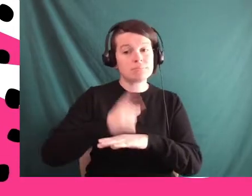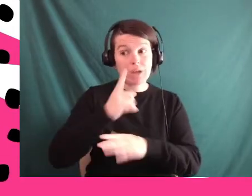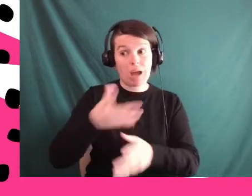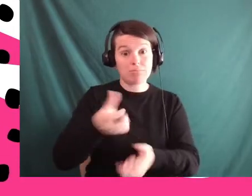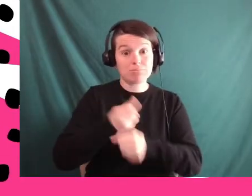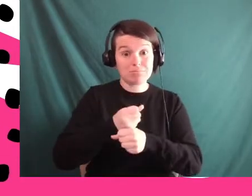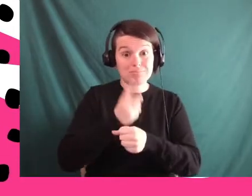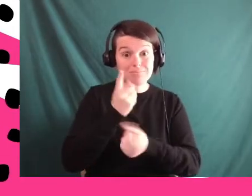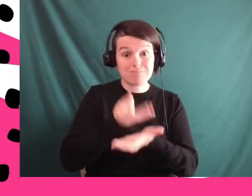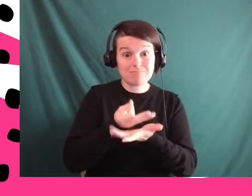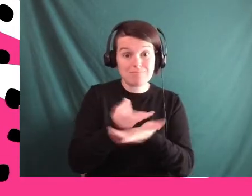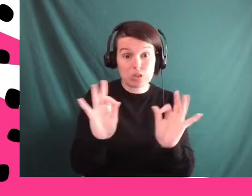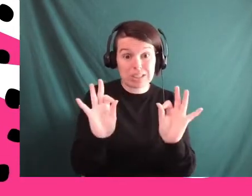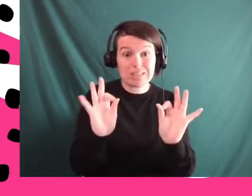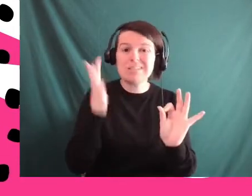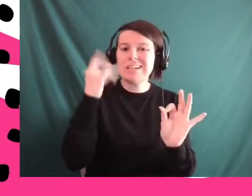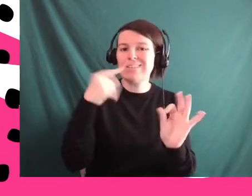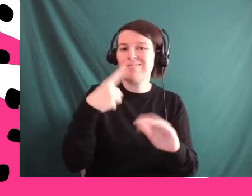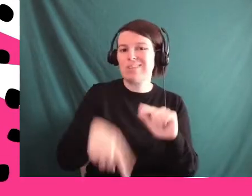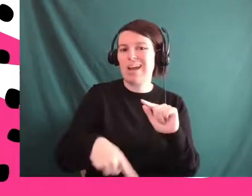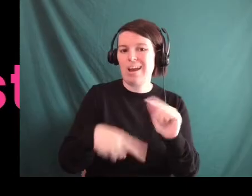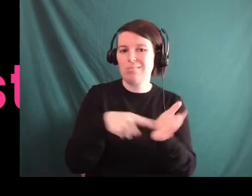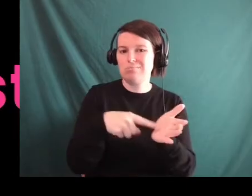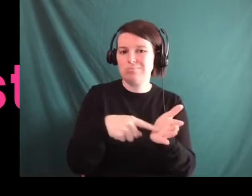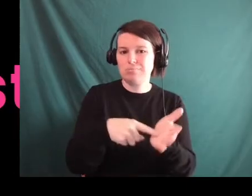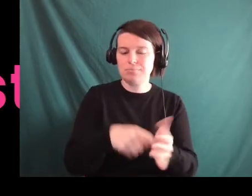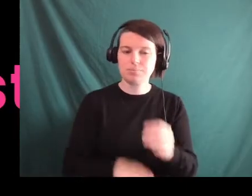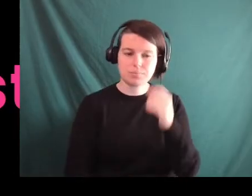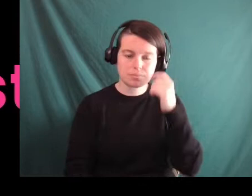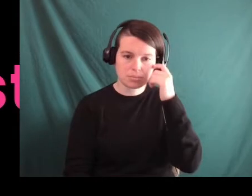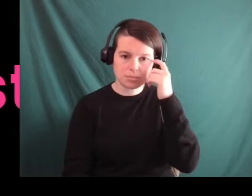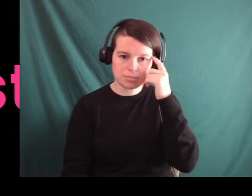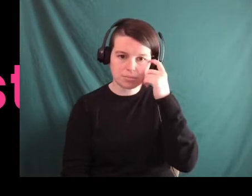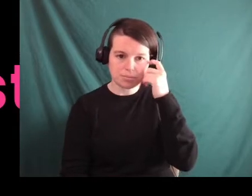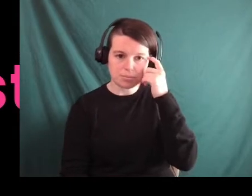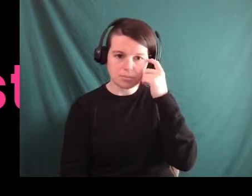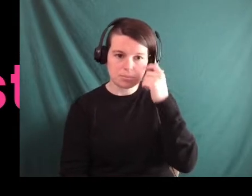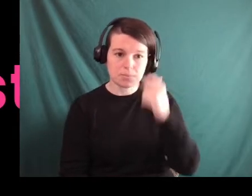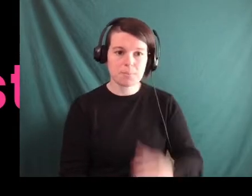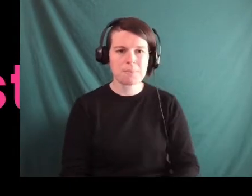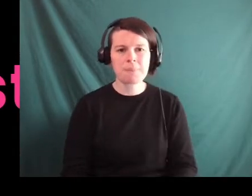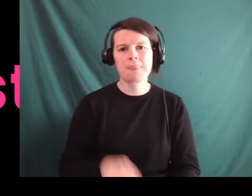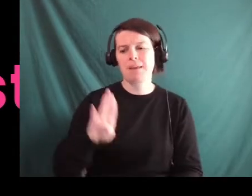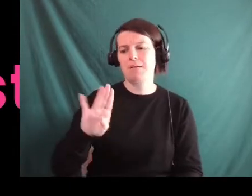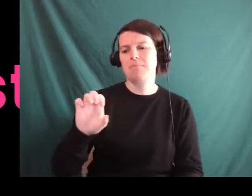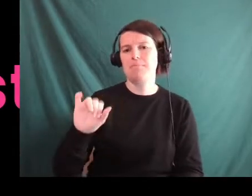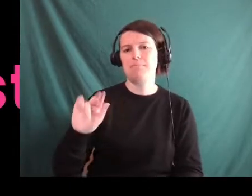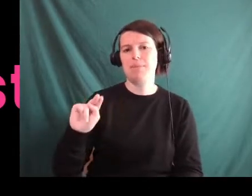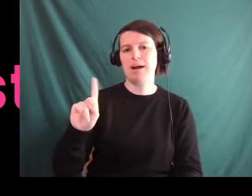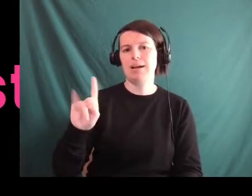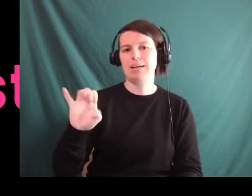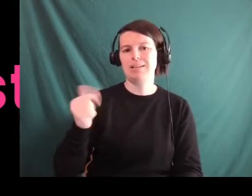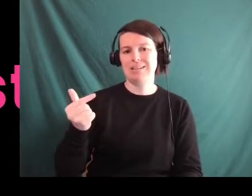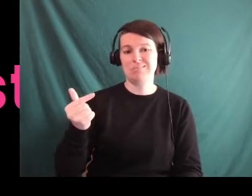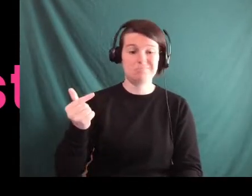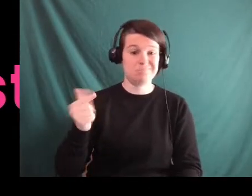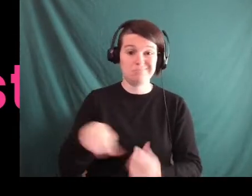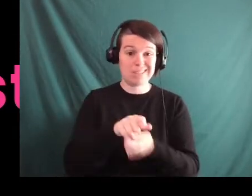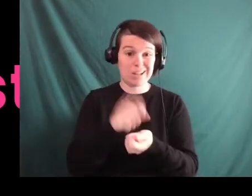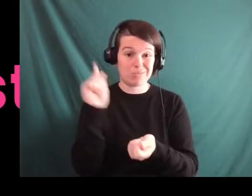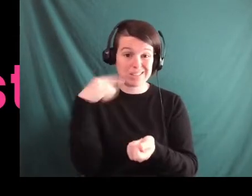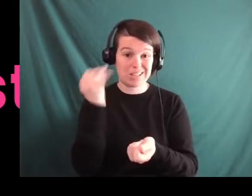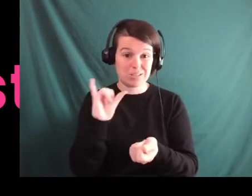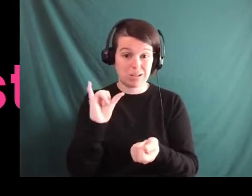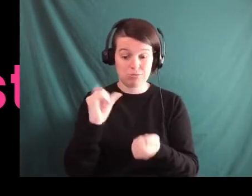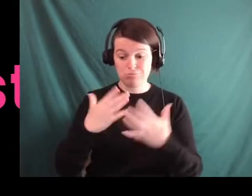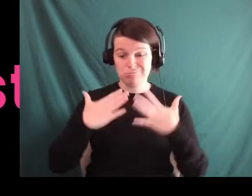free if they can't afford one. So let's go ahead and begin. So what is binding? Well, it's exactly what it sounds like.